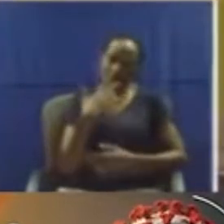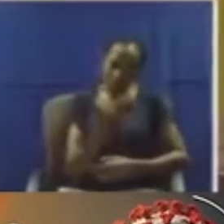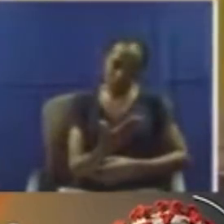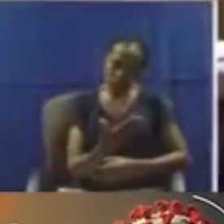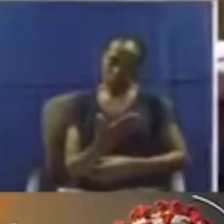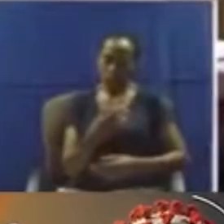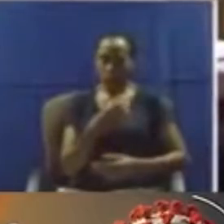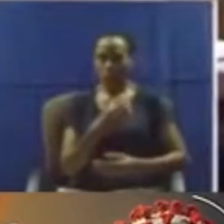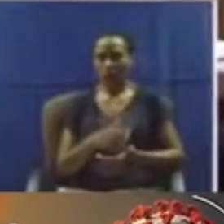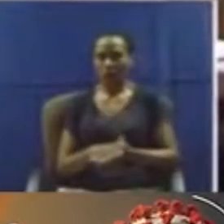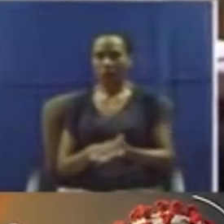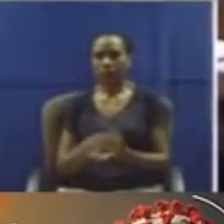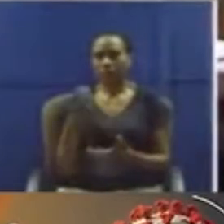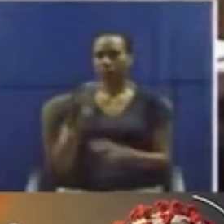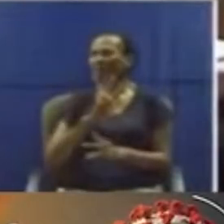No.